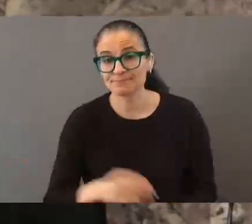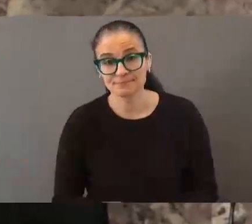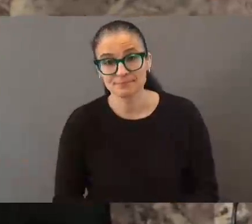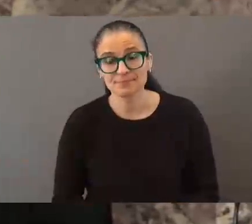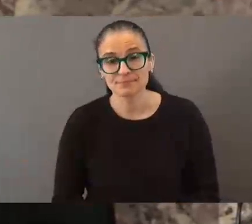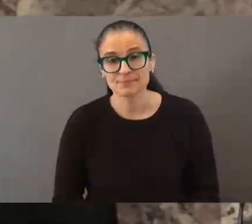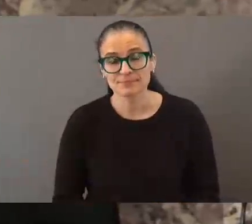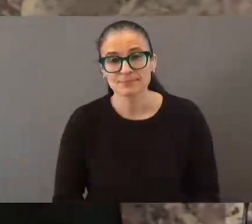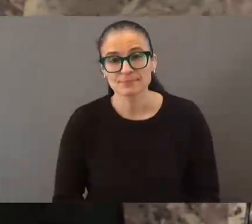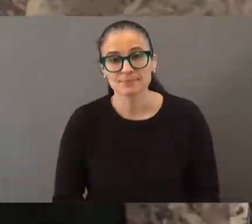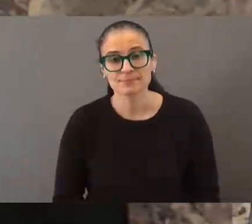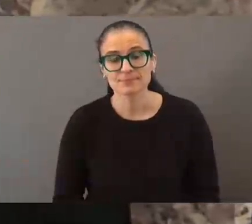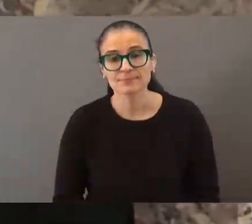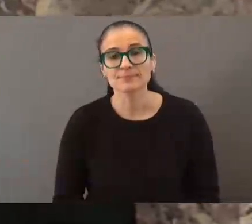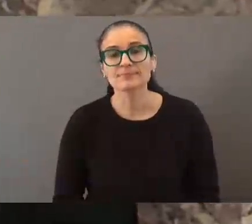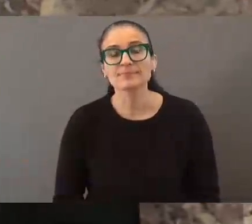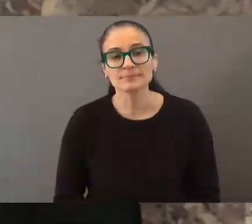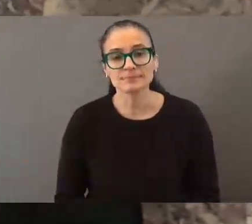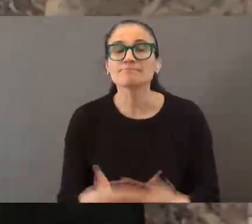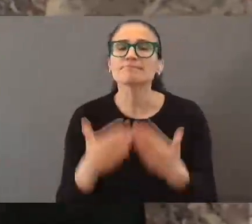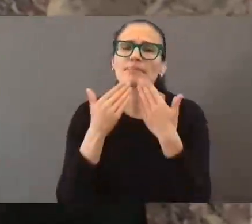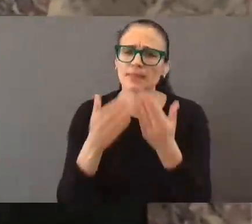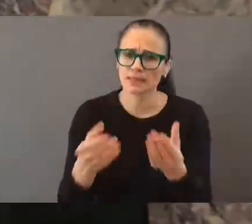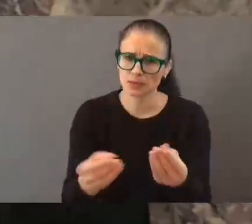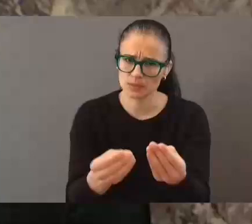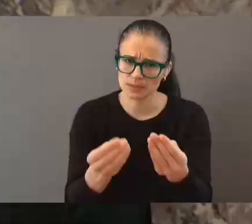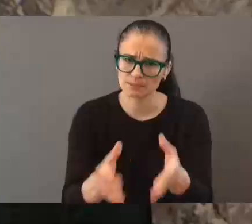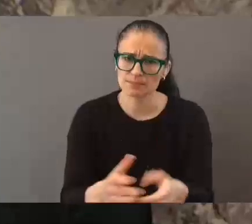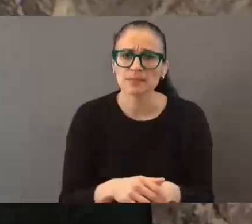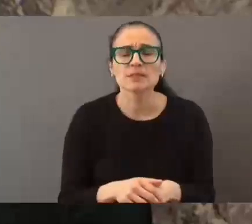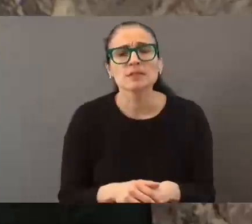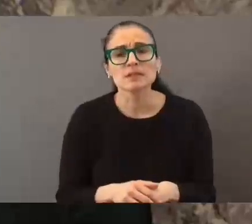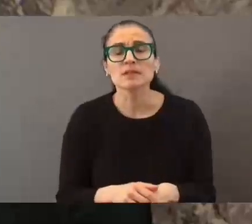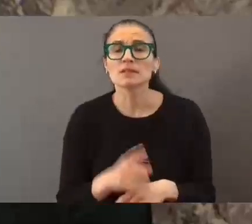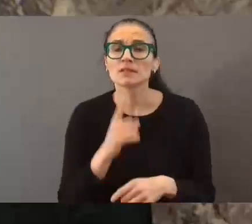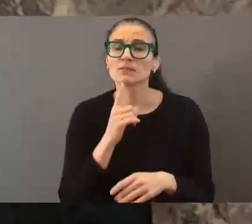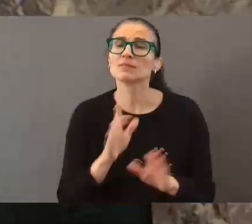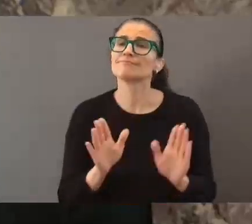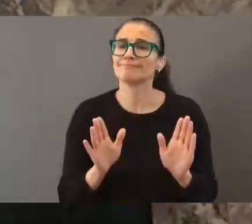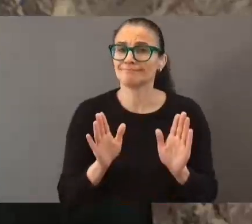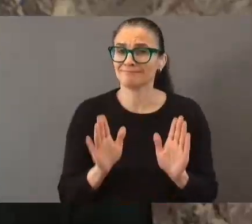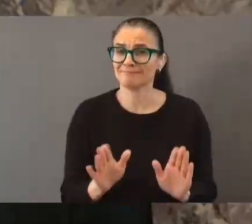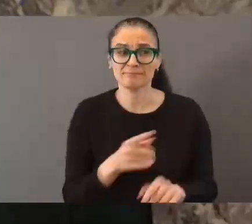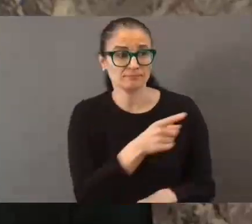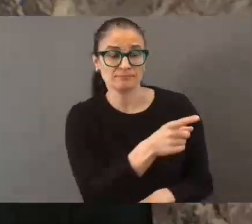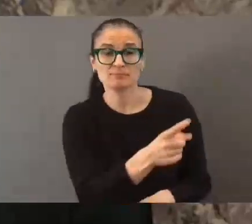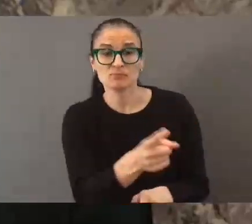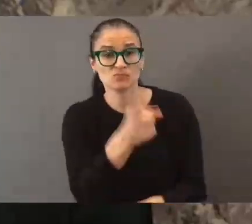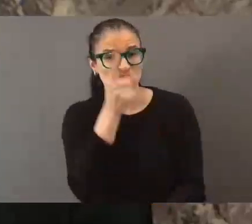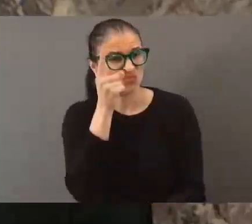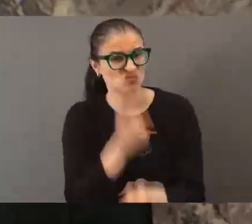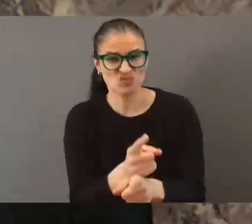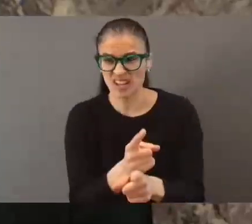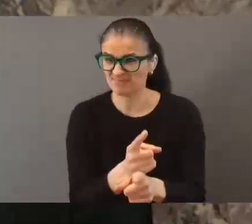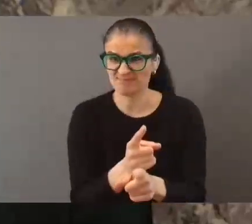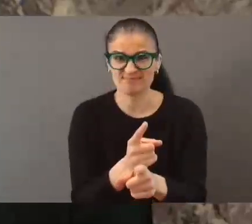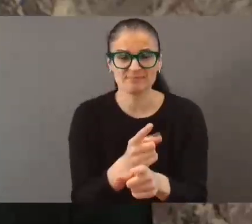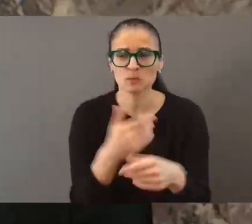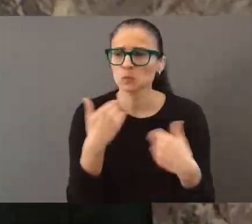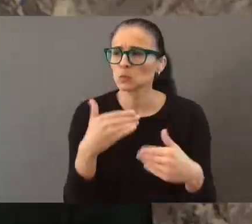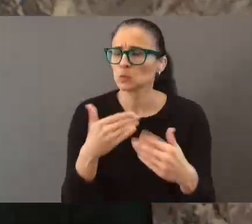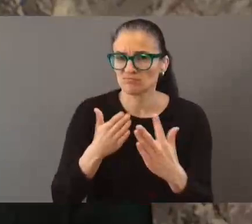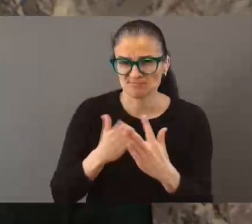Thank you, Honourable Speaker. It's without question that we have been through economic challenges, and this has been the case globally. That is all the